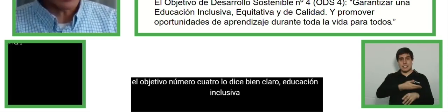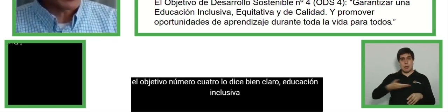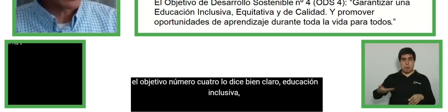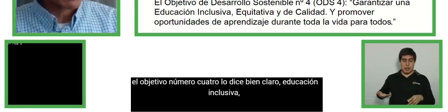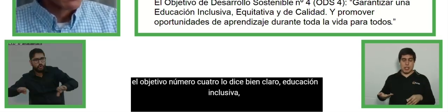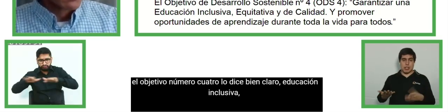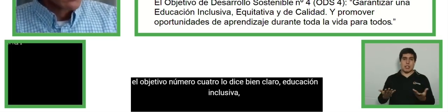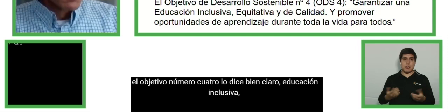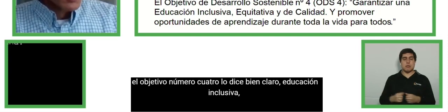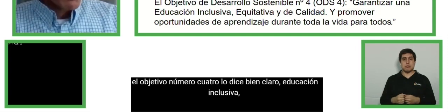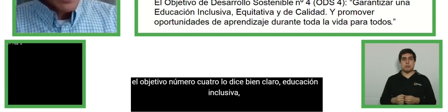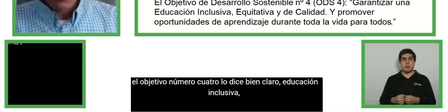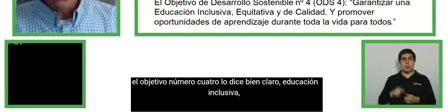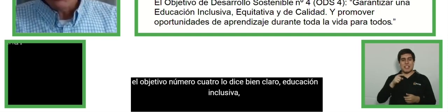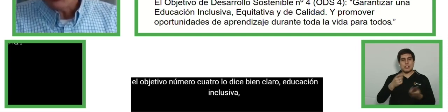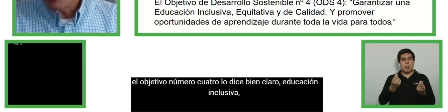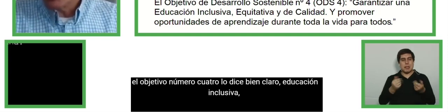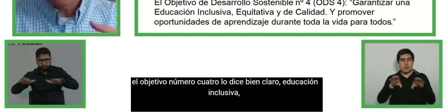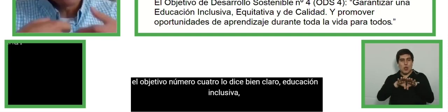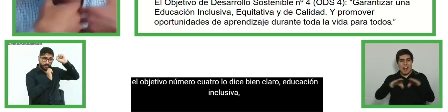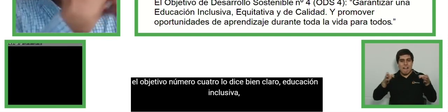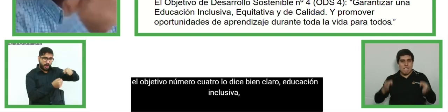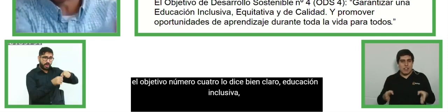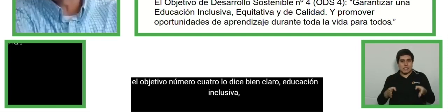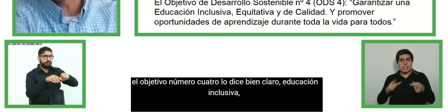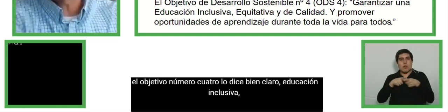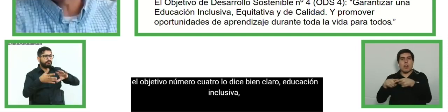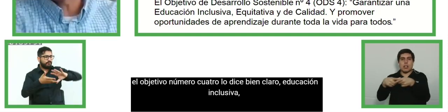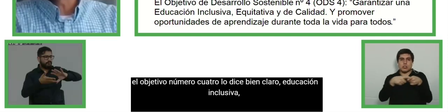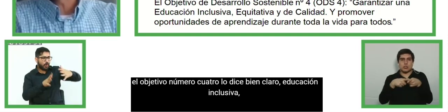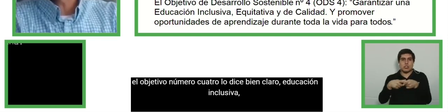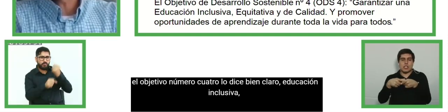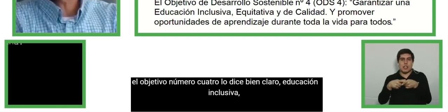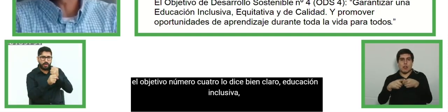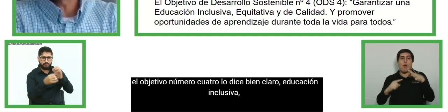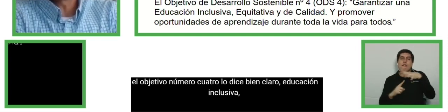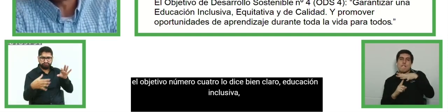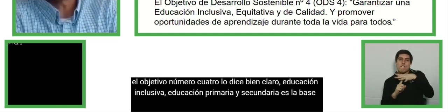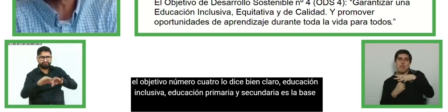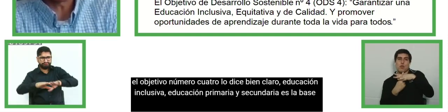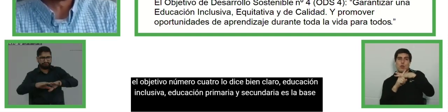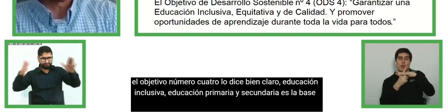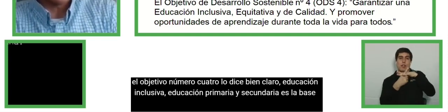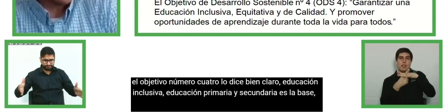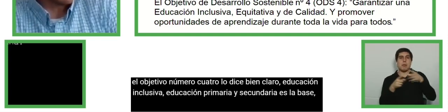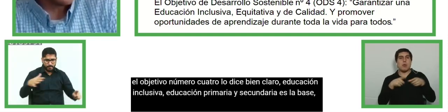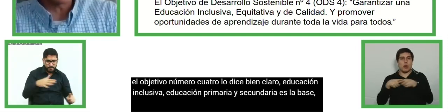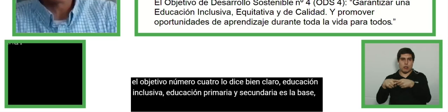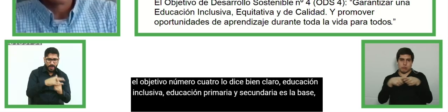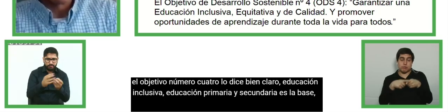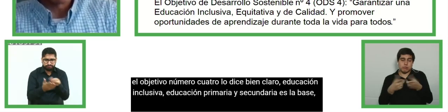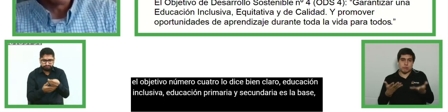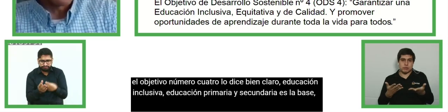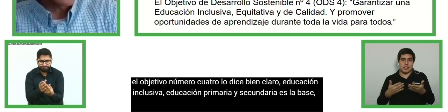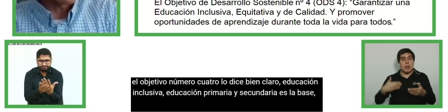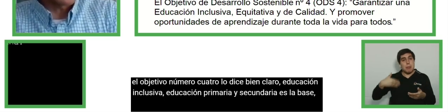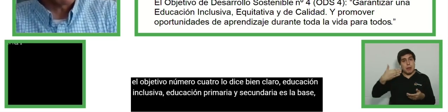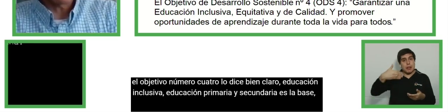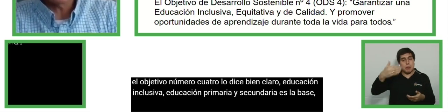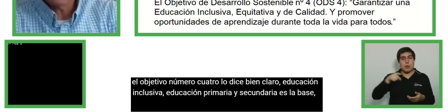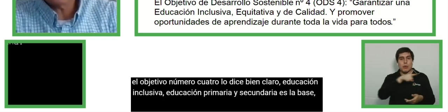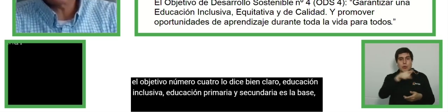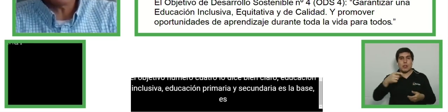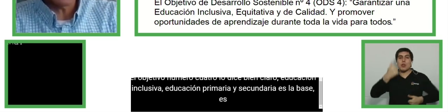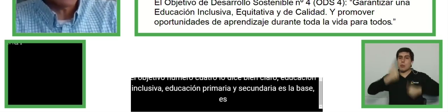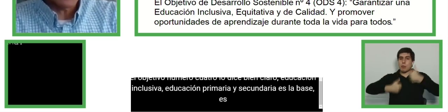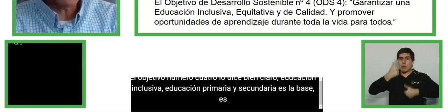also what gives people possibilities for their future lives and professional lives and personal lives is